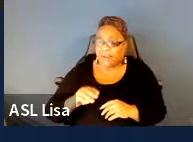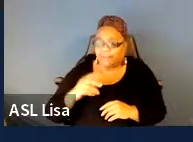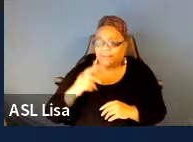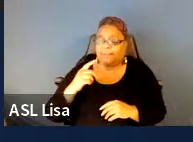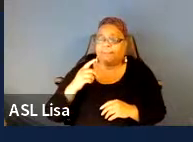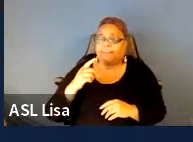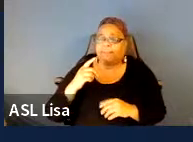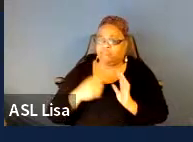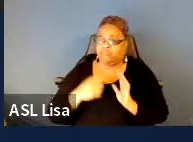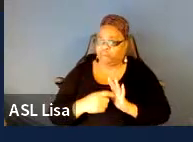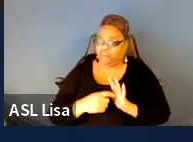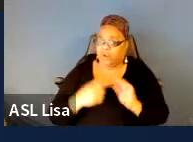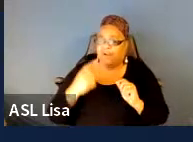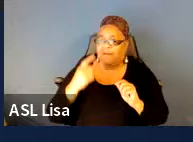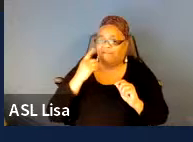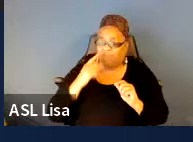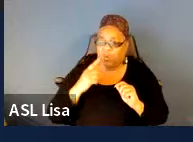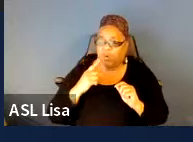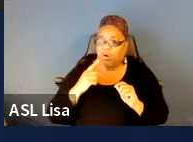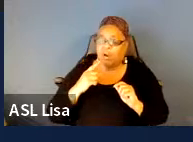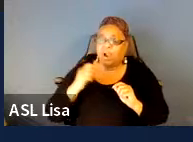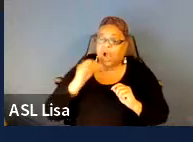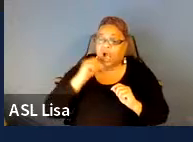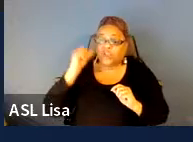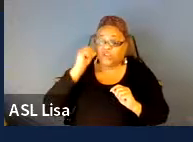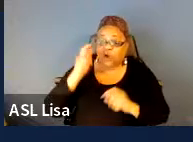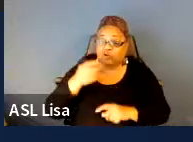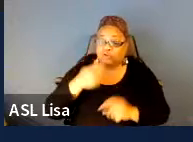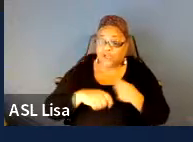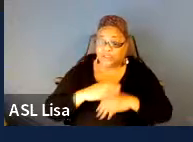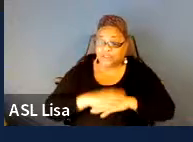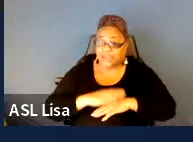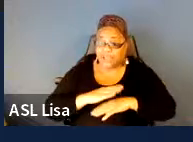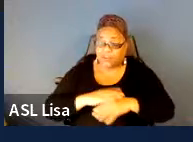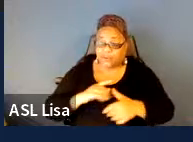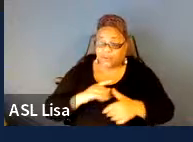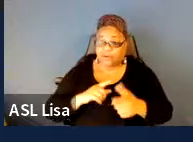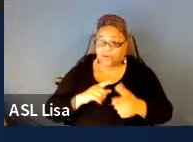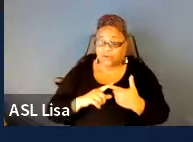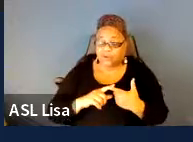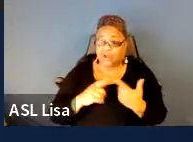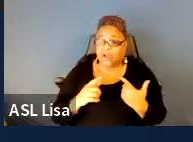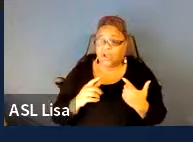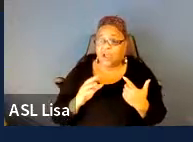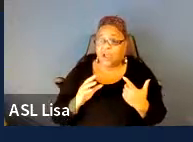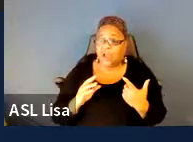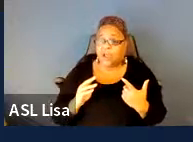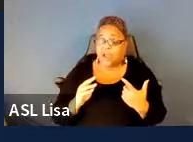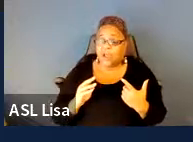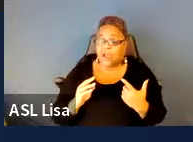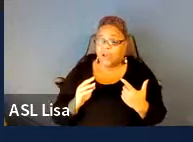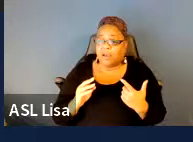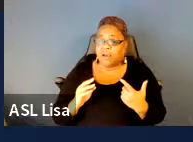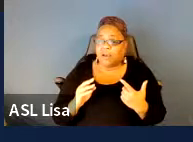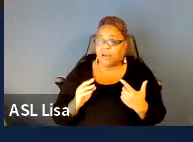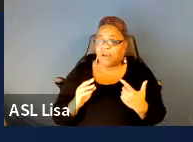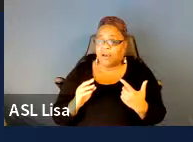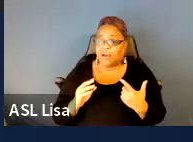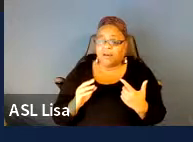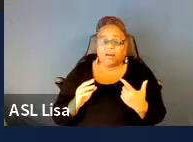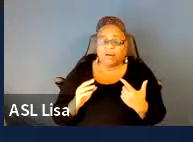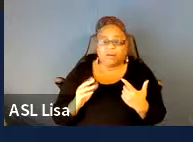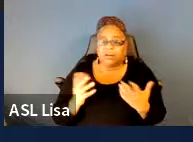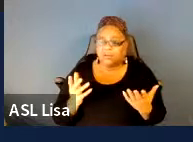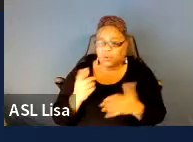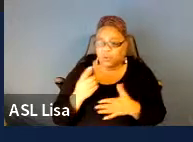bariatric accessible rooms, or gender neutral toilet rooms? What about some pictogram